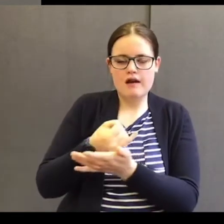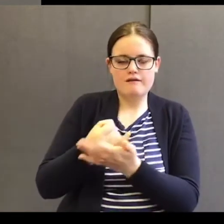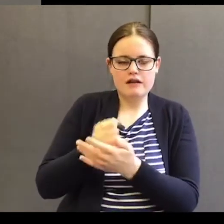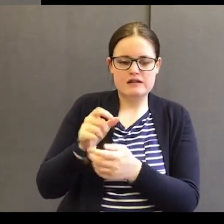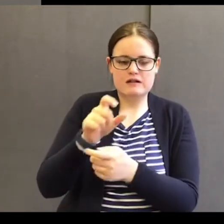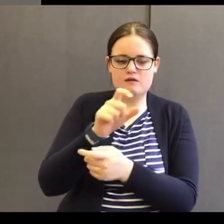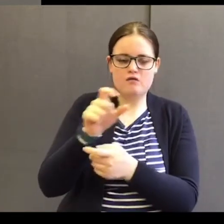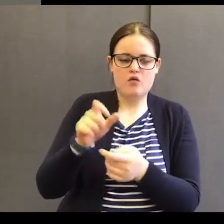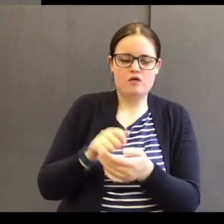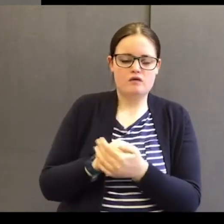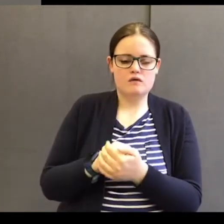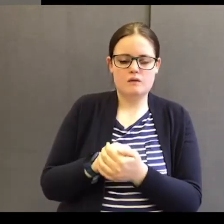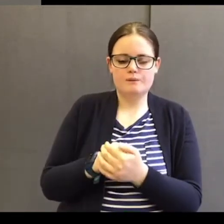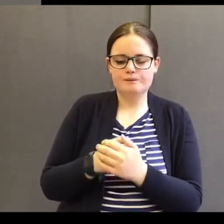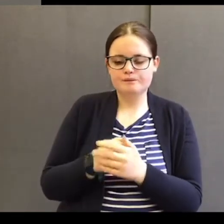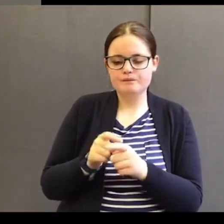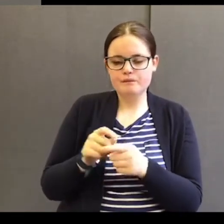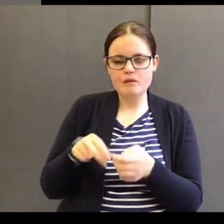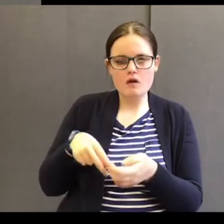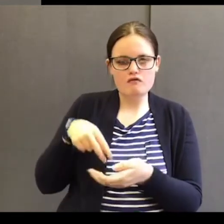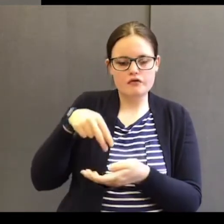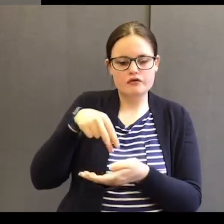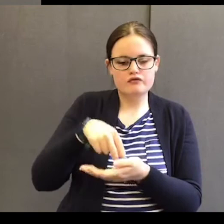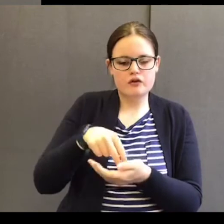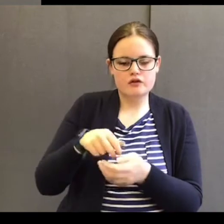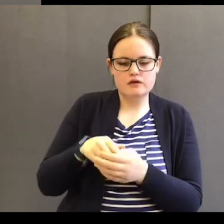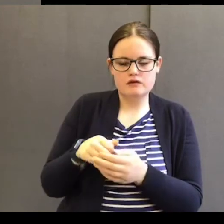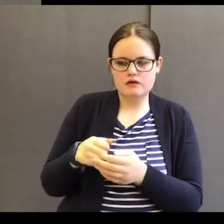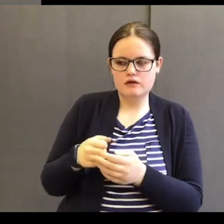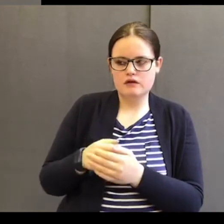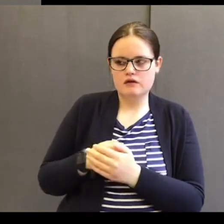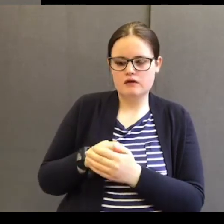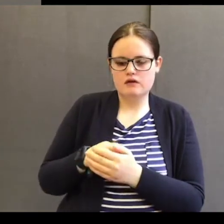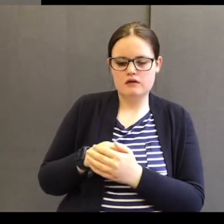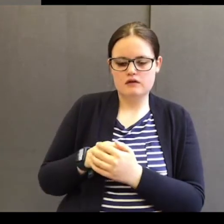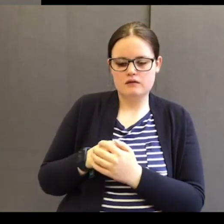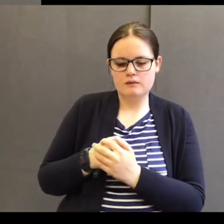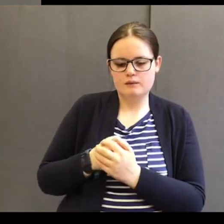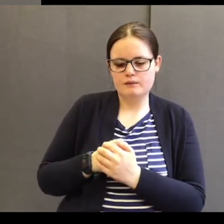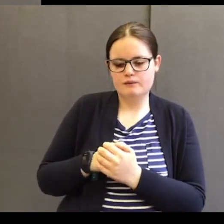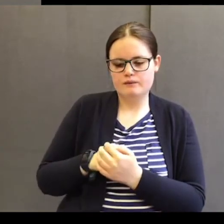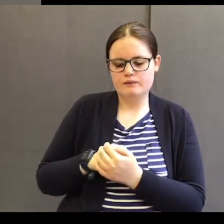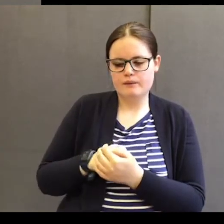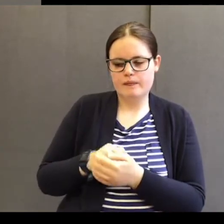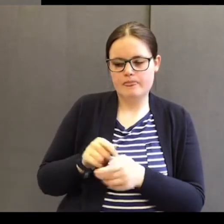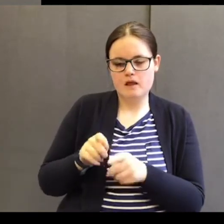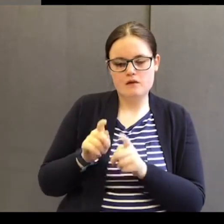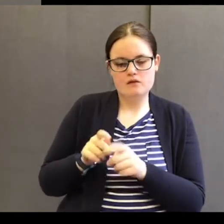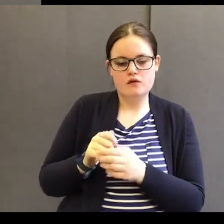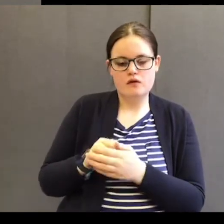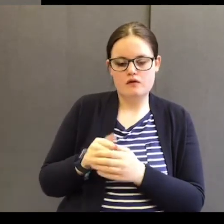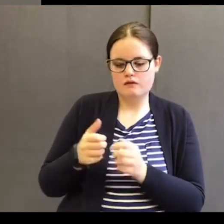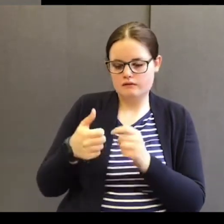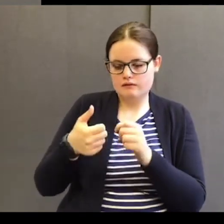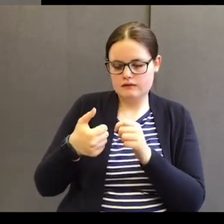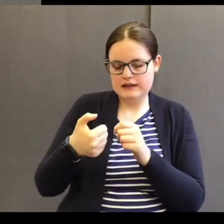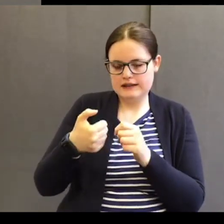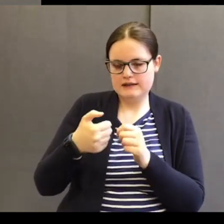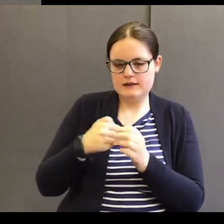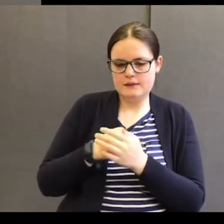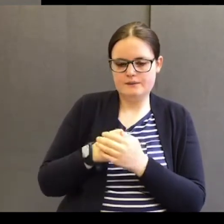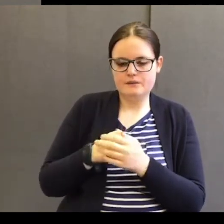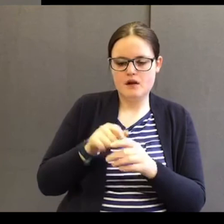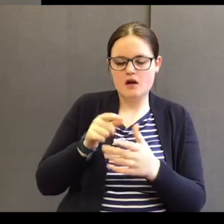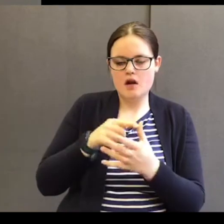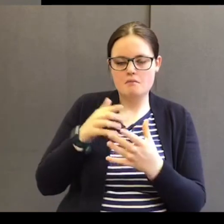cross, the offensive cross, and the resurrection, the offensive resurrection. And